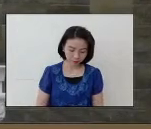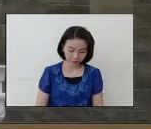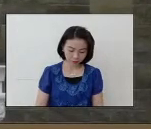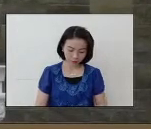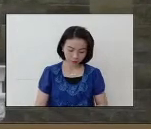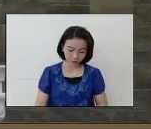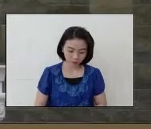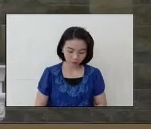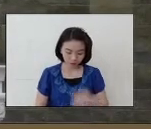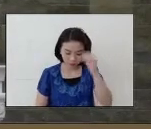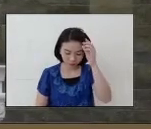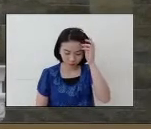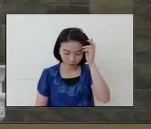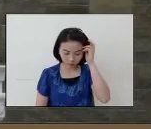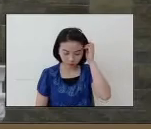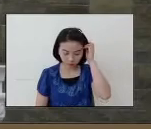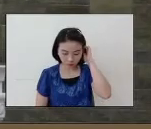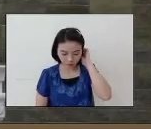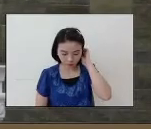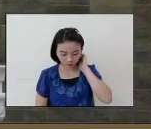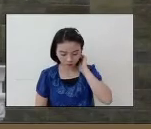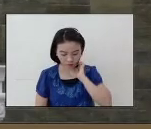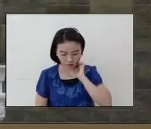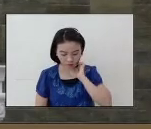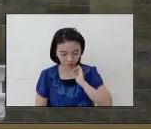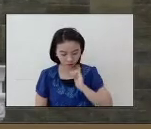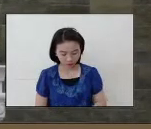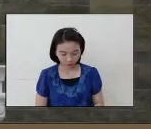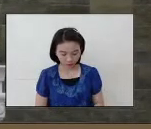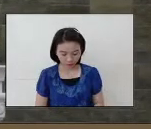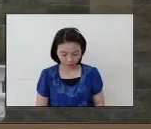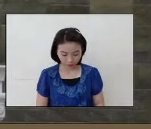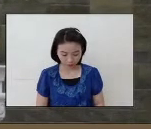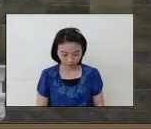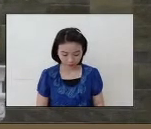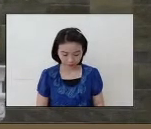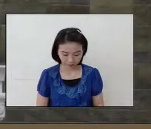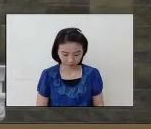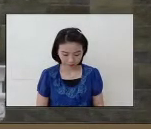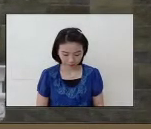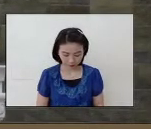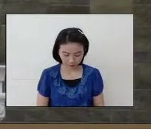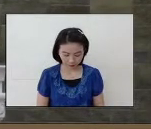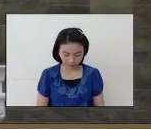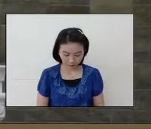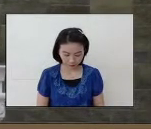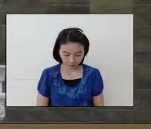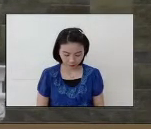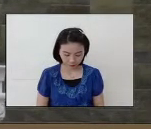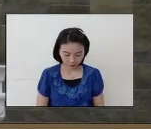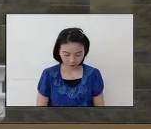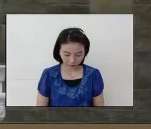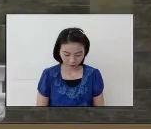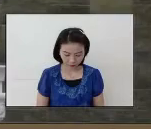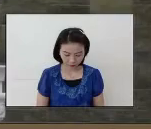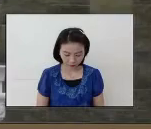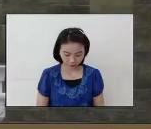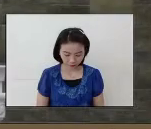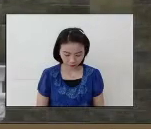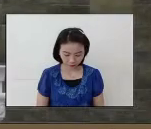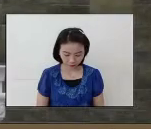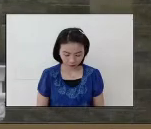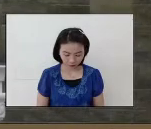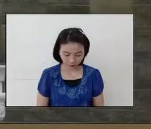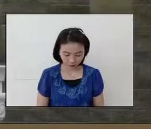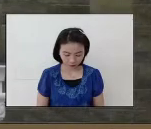things are just, whatsoever things are pure, whatsoever things are lovely,